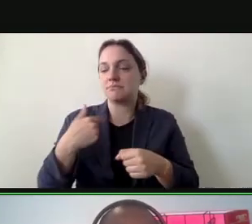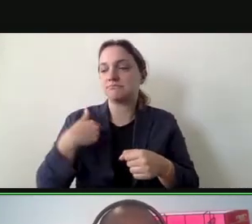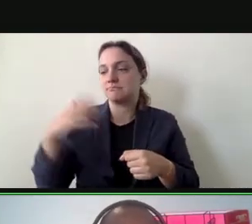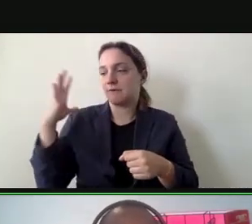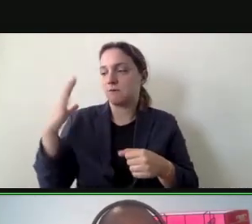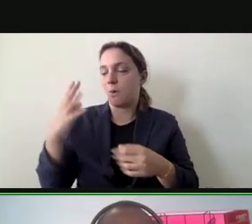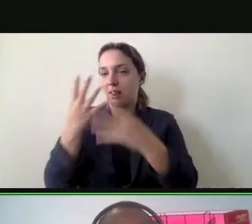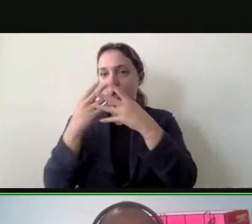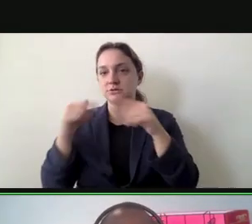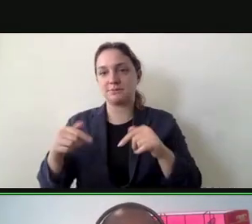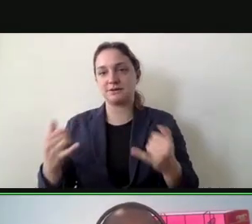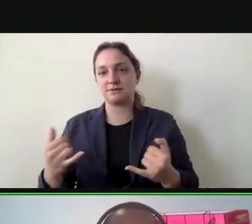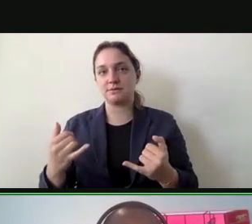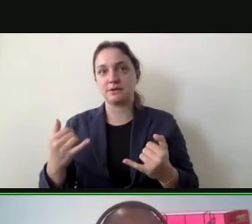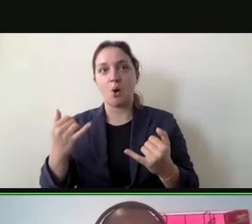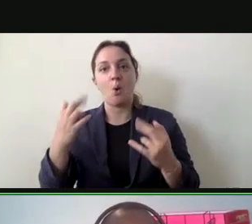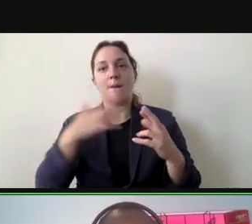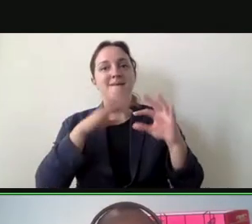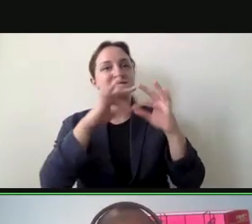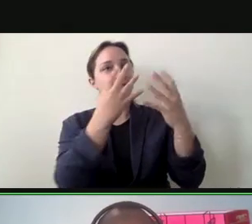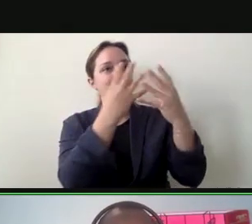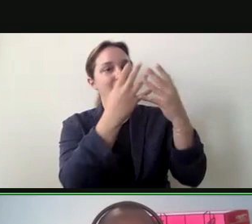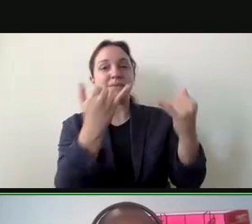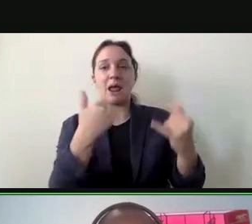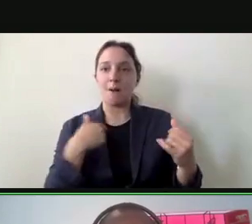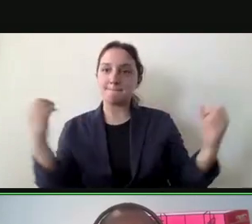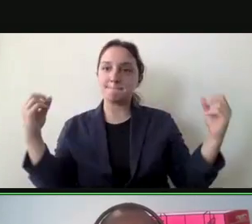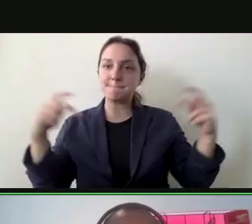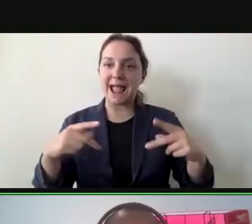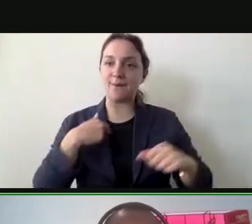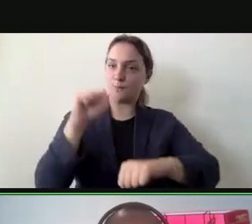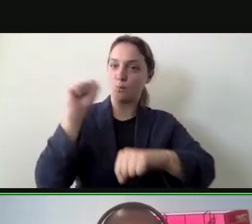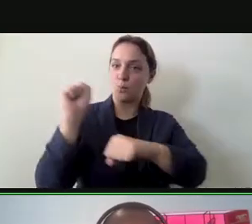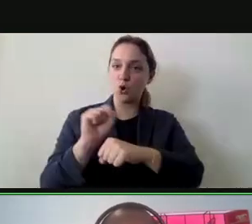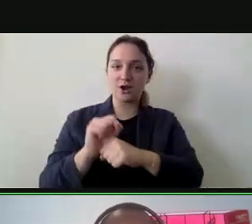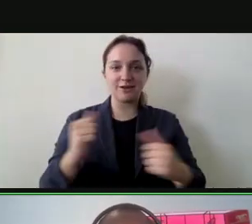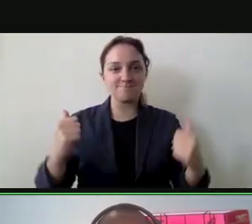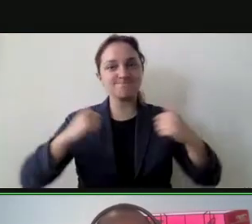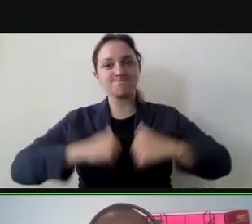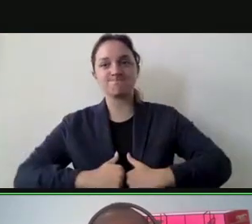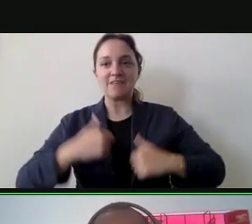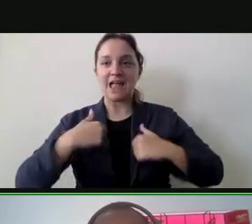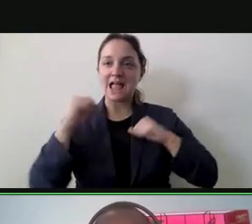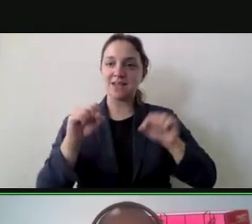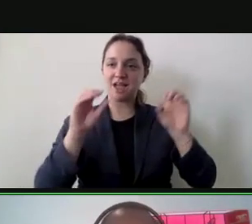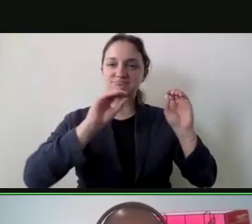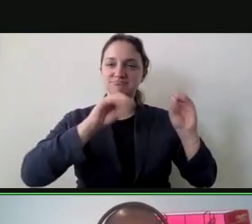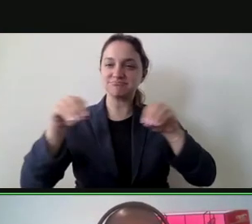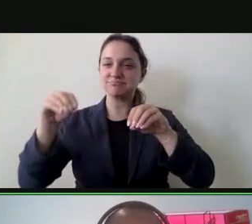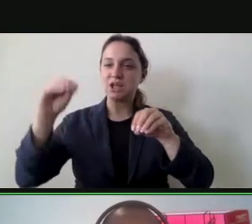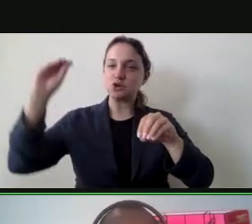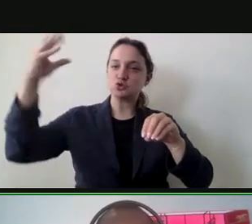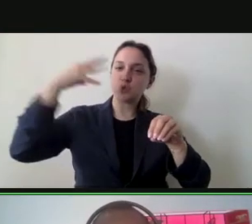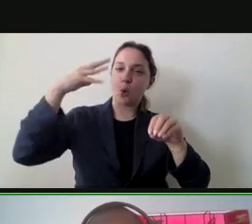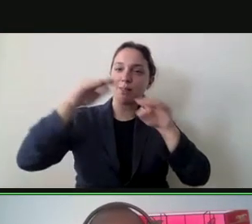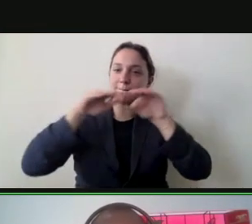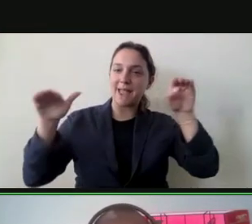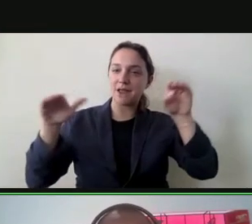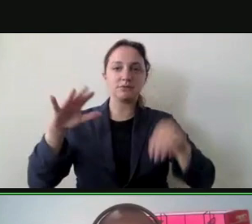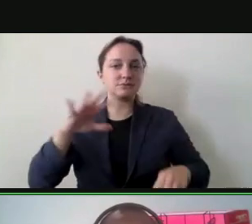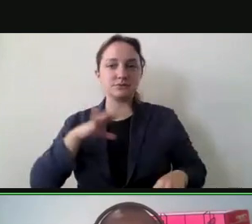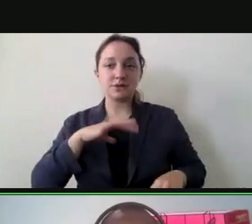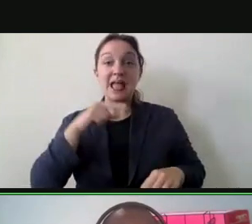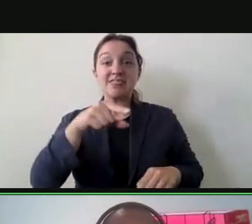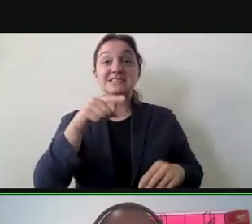get to come back and get paid to do something positive and put up some solar panels. The electricity that's generated is sold